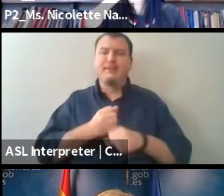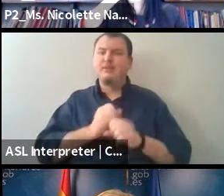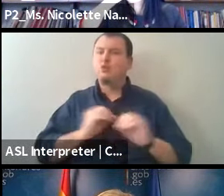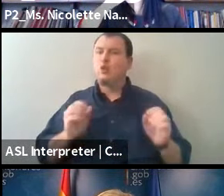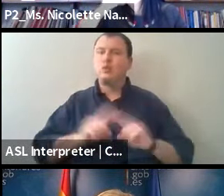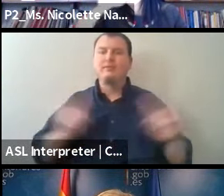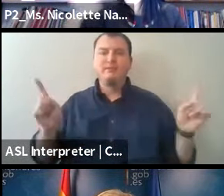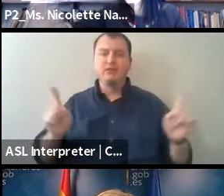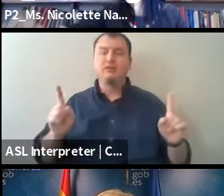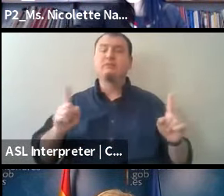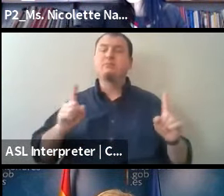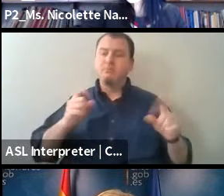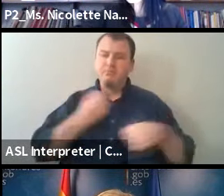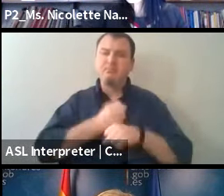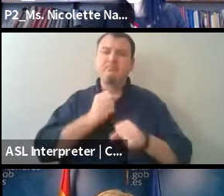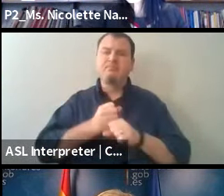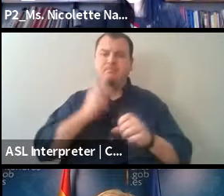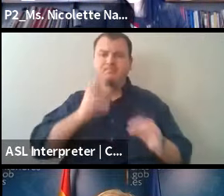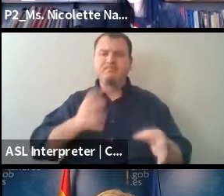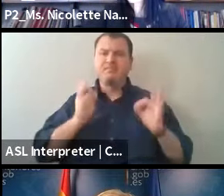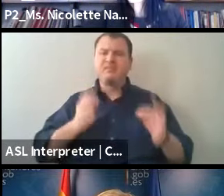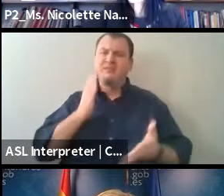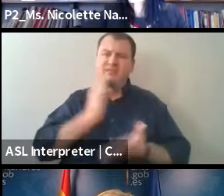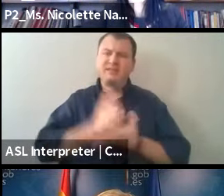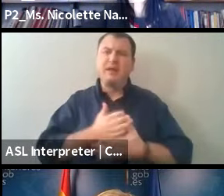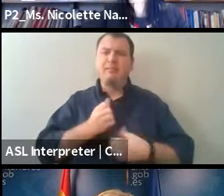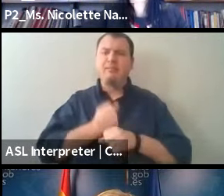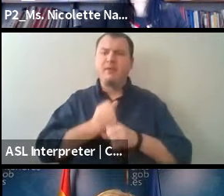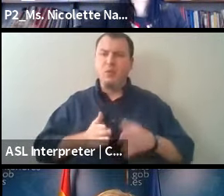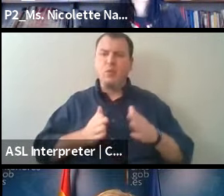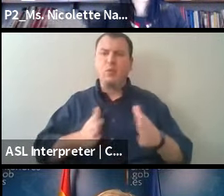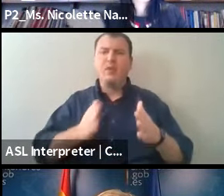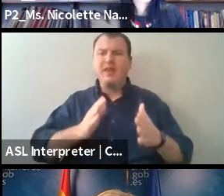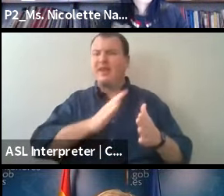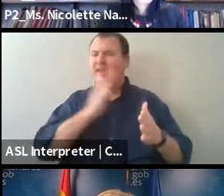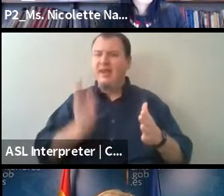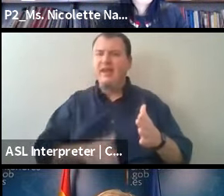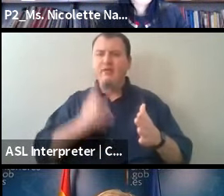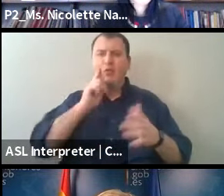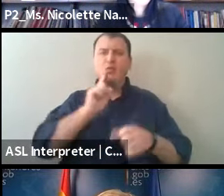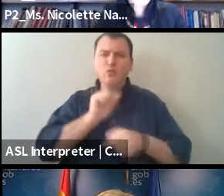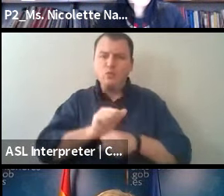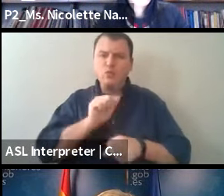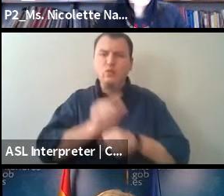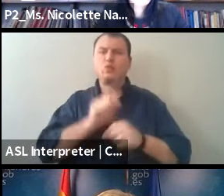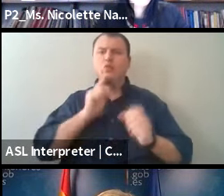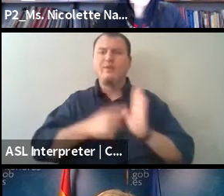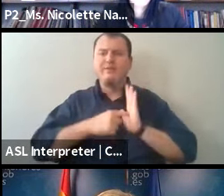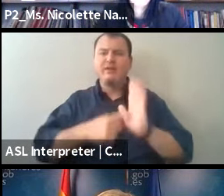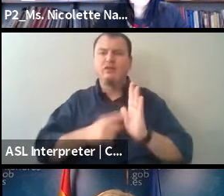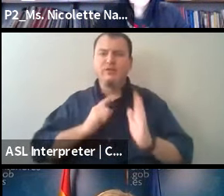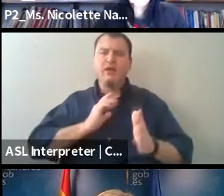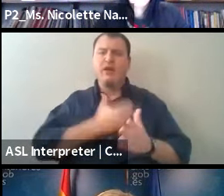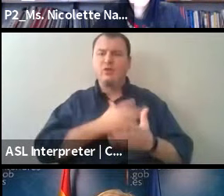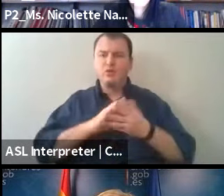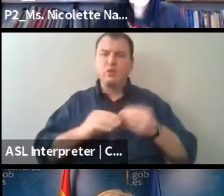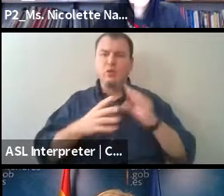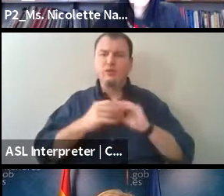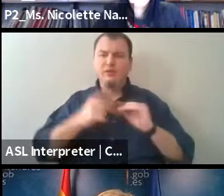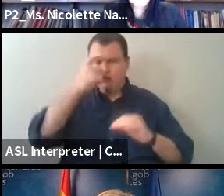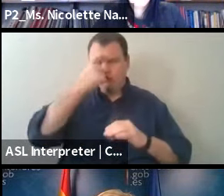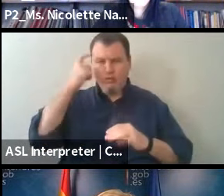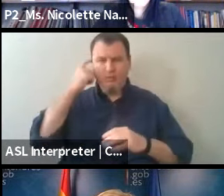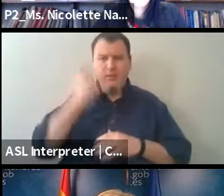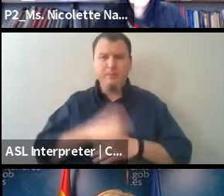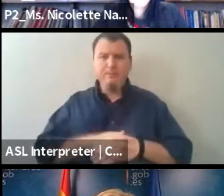us make room and let us stop paving a road that will never be a true reflection of our stories and trauma.